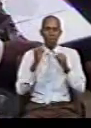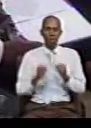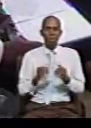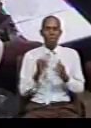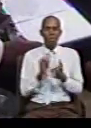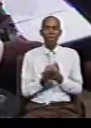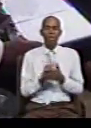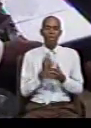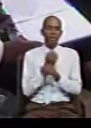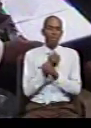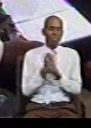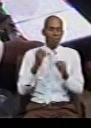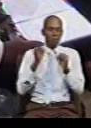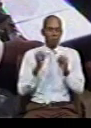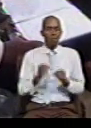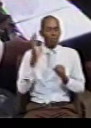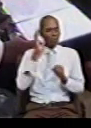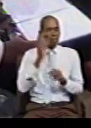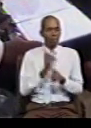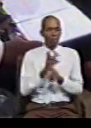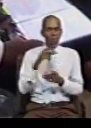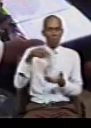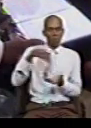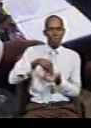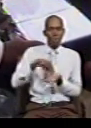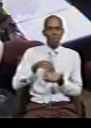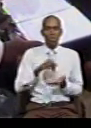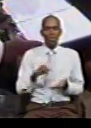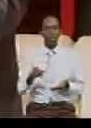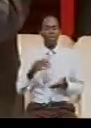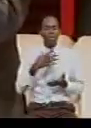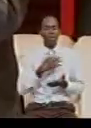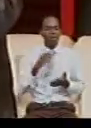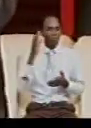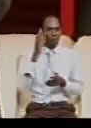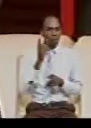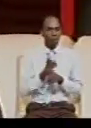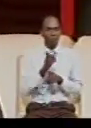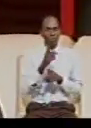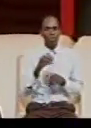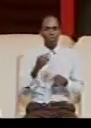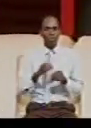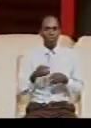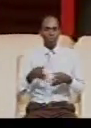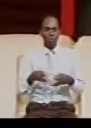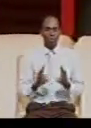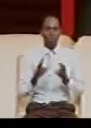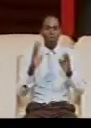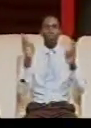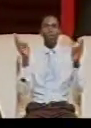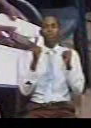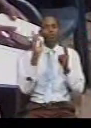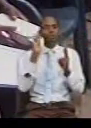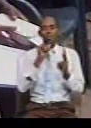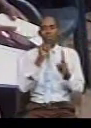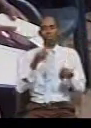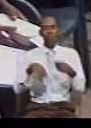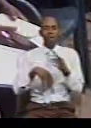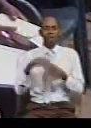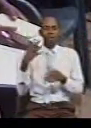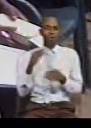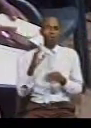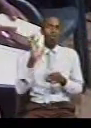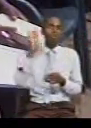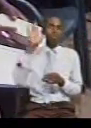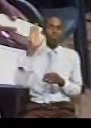standing and will keep you victorious. You'll not be going outside that circle of righteousness again in Jesus'